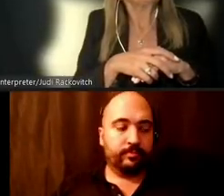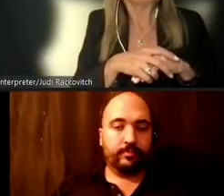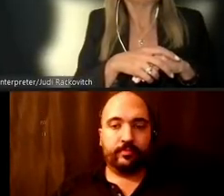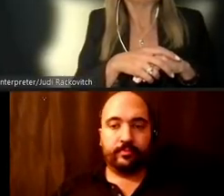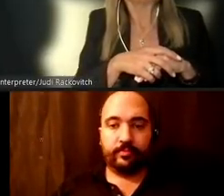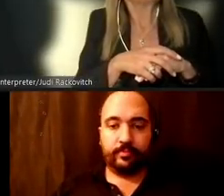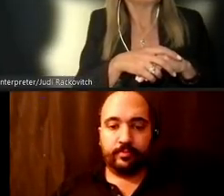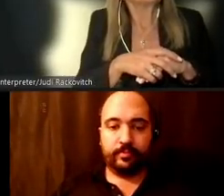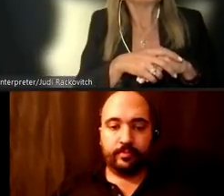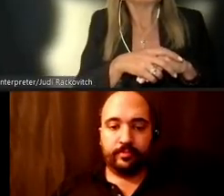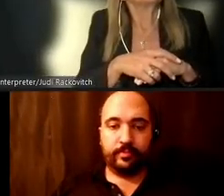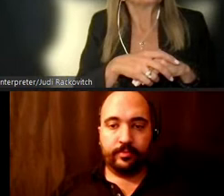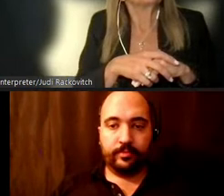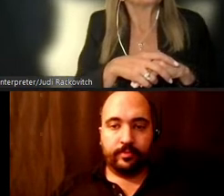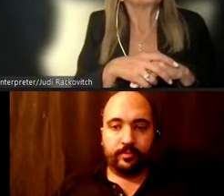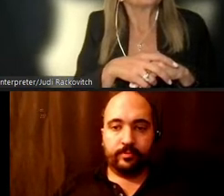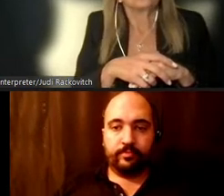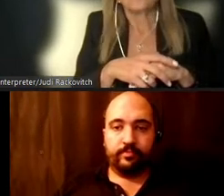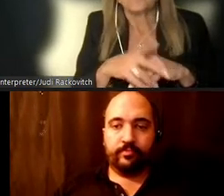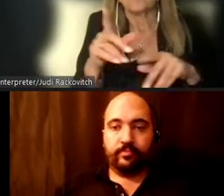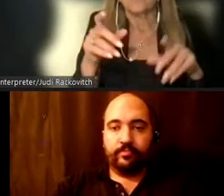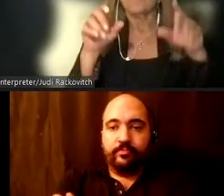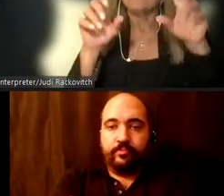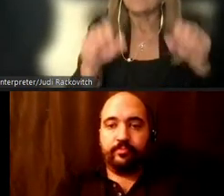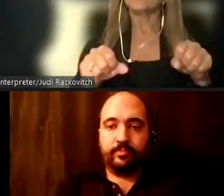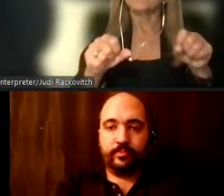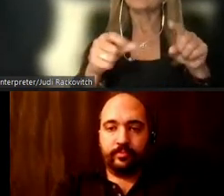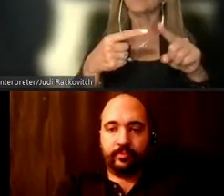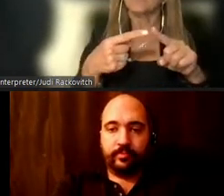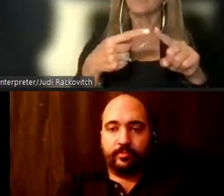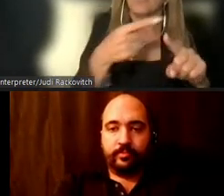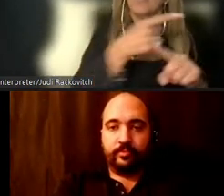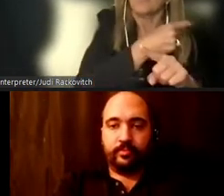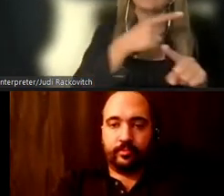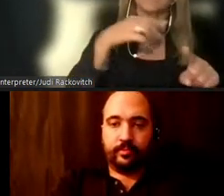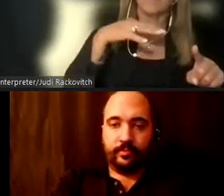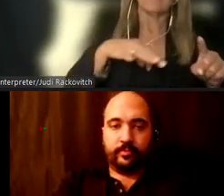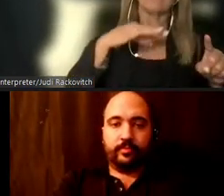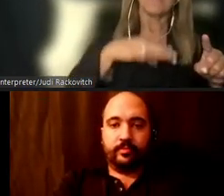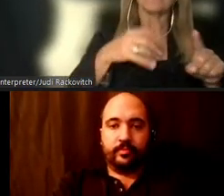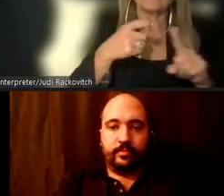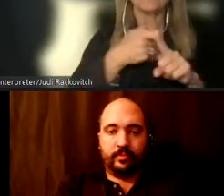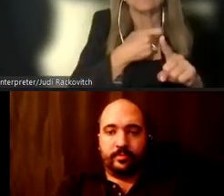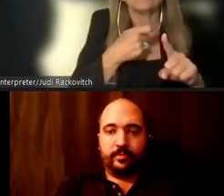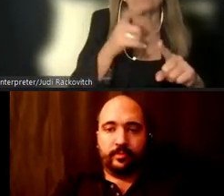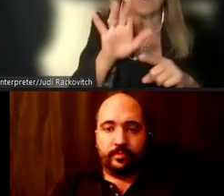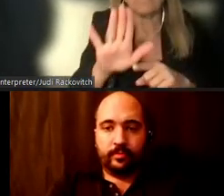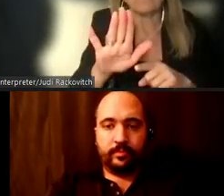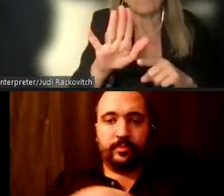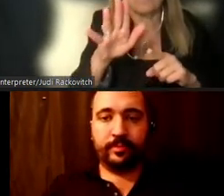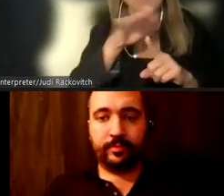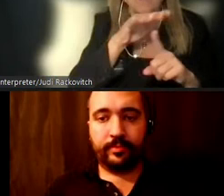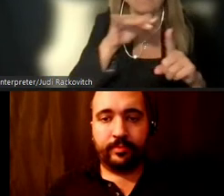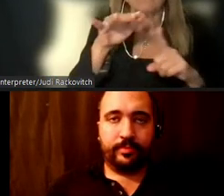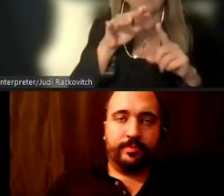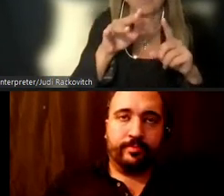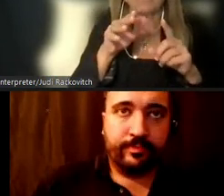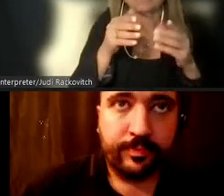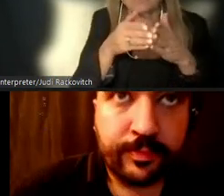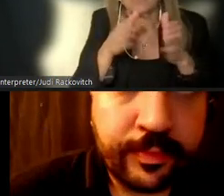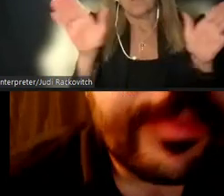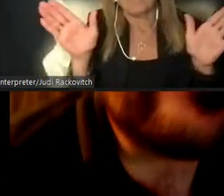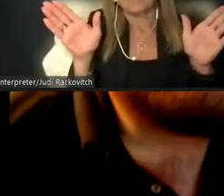adverse effects of the project, as well as potentially offsetting benefits to the affected environmental justice populations. Again, there is